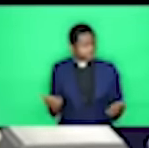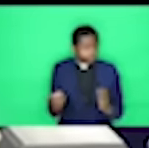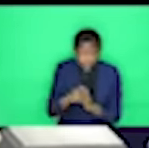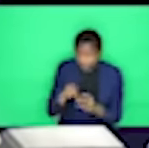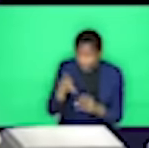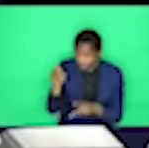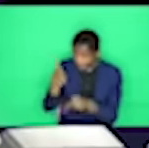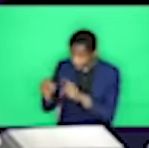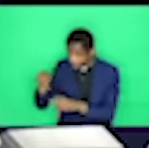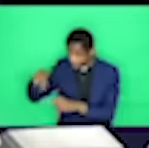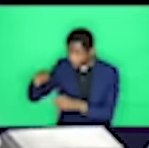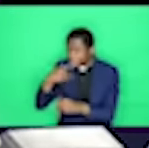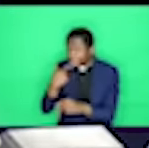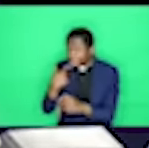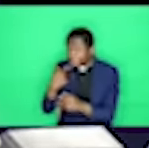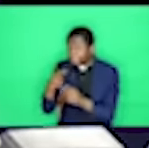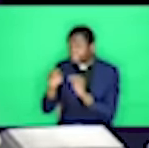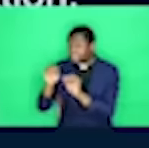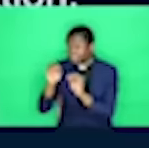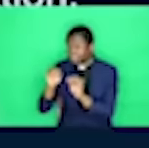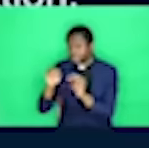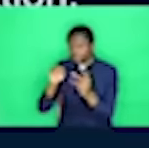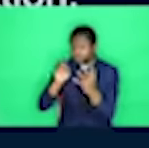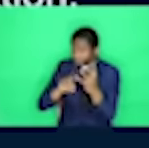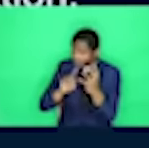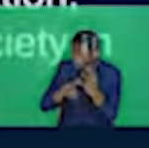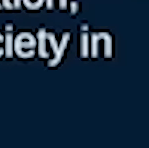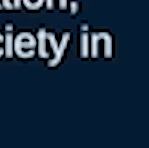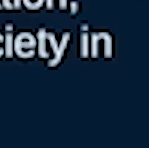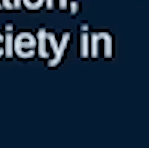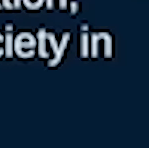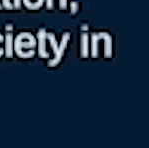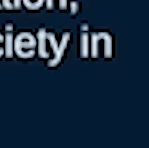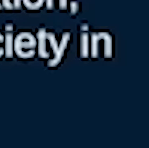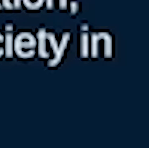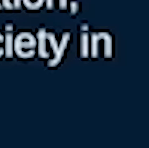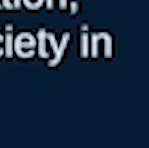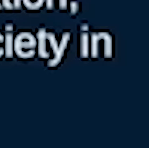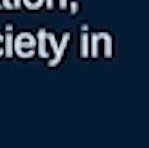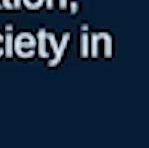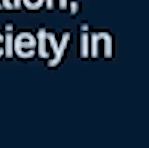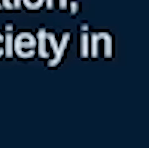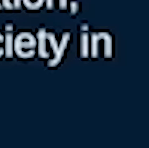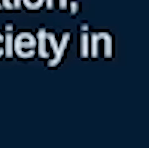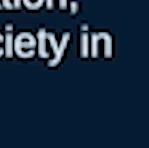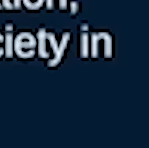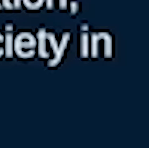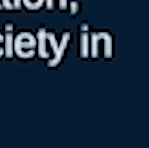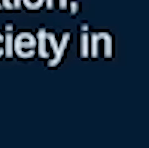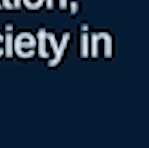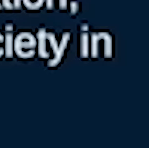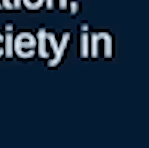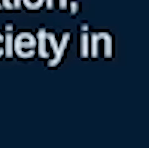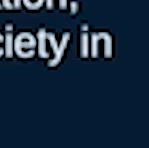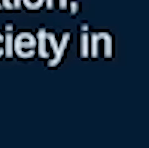thought that the law comes from the church, Zion, and that righteousness must be at the basis of the nation, government,